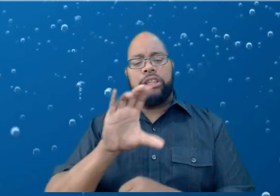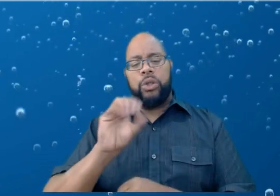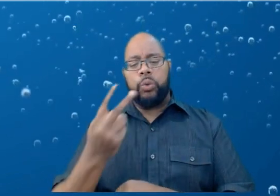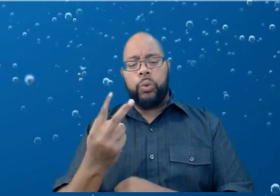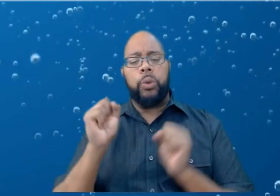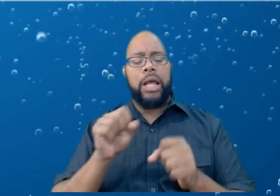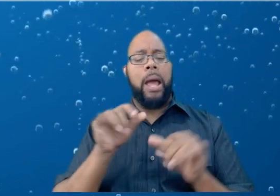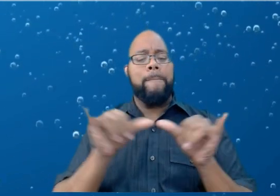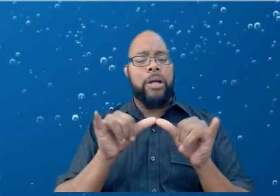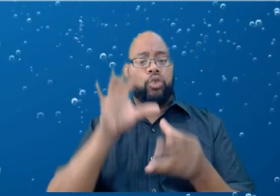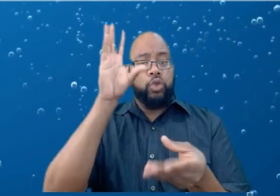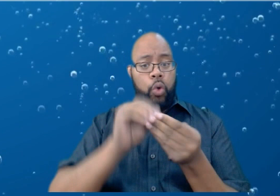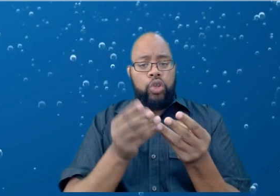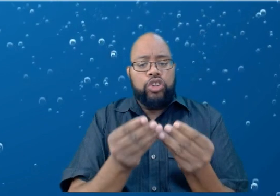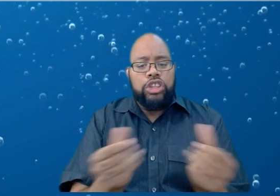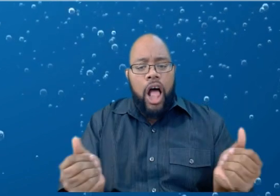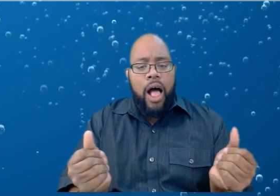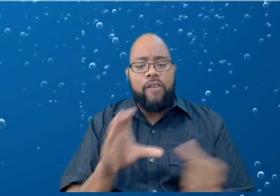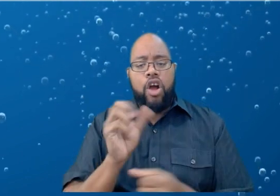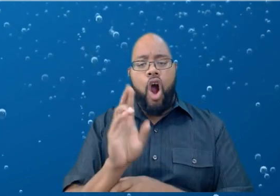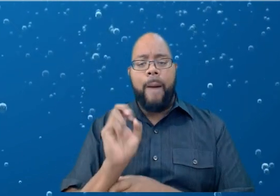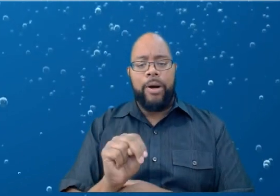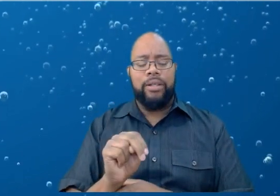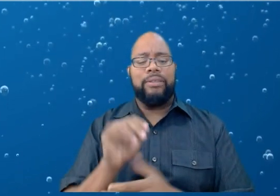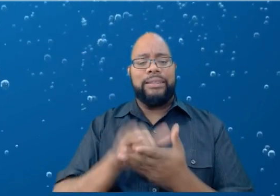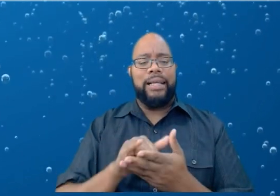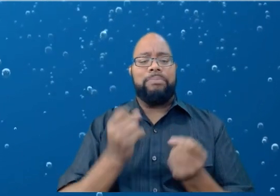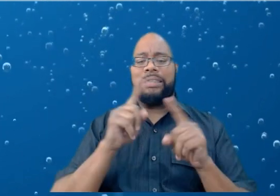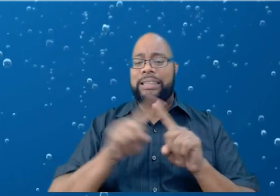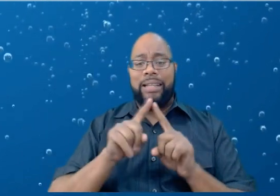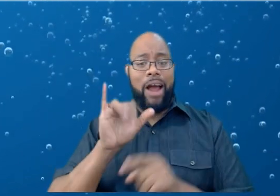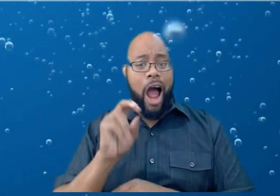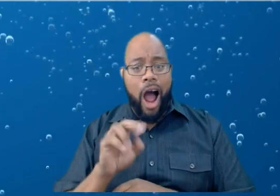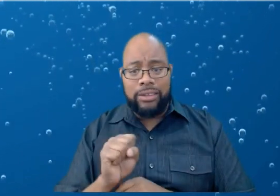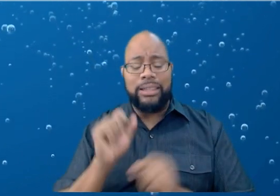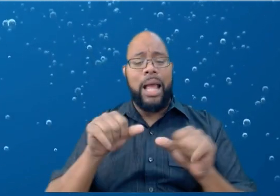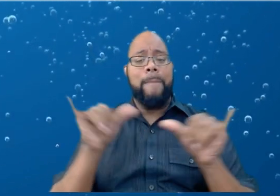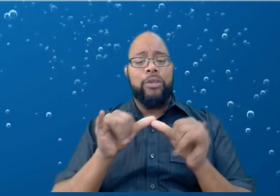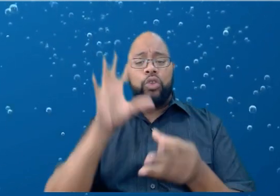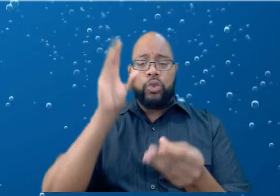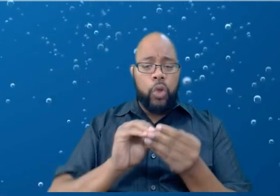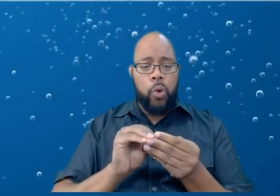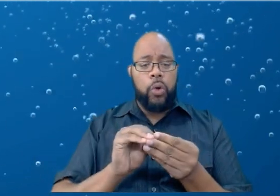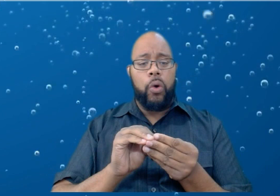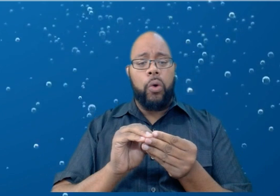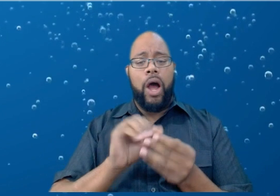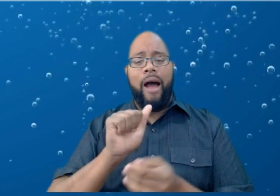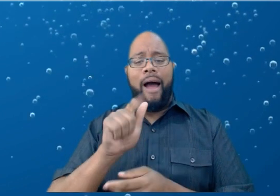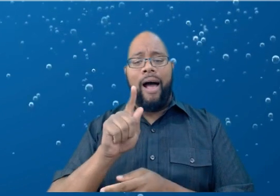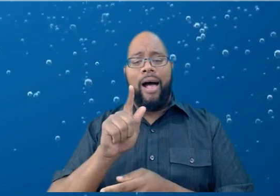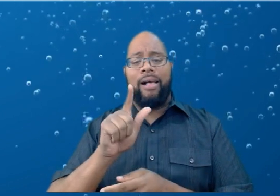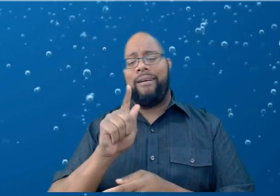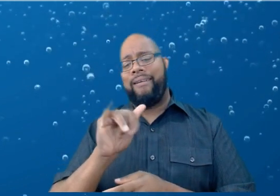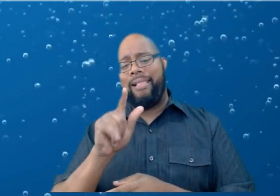of CO2. We can measure the total dissolved inorganic carbon, which is a sum of a lot of different ions, and we can measure total